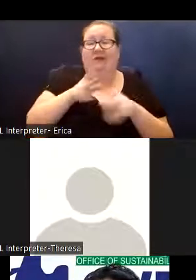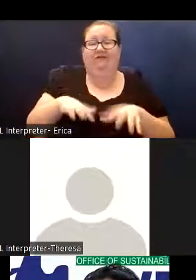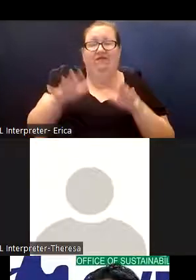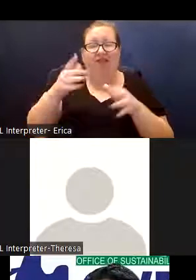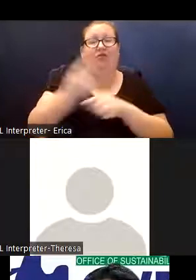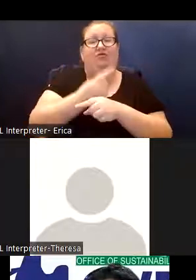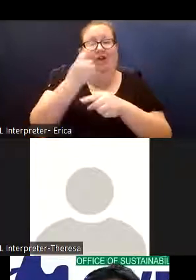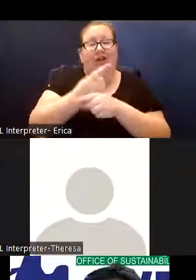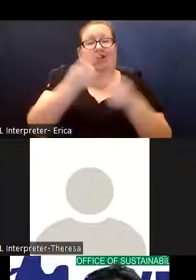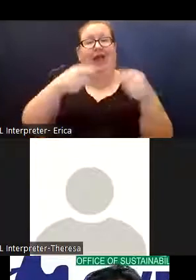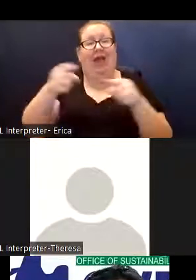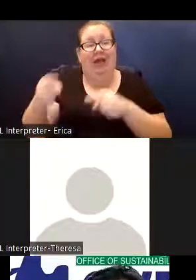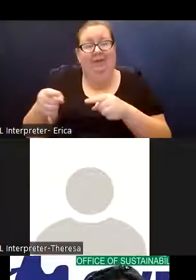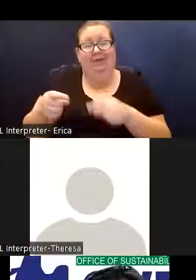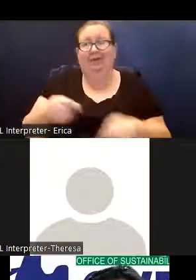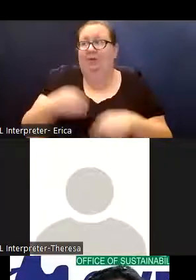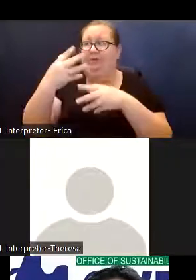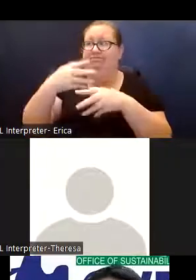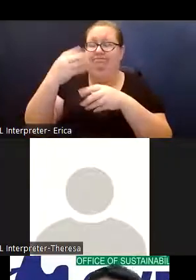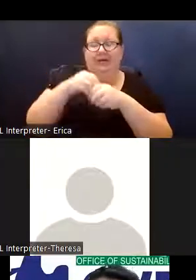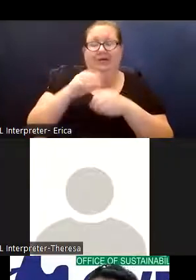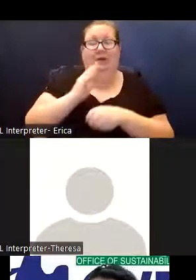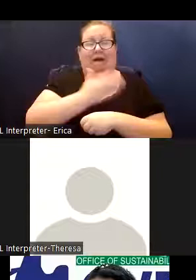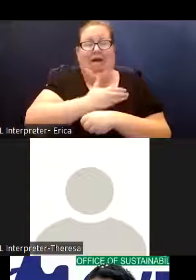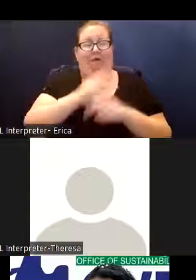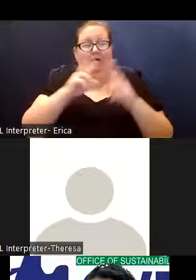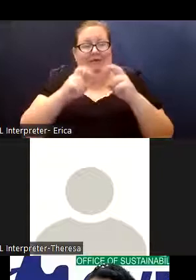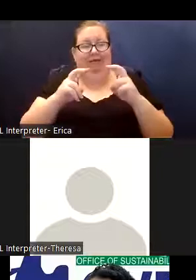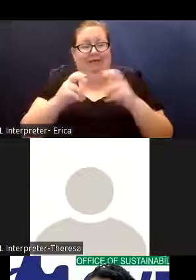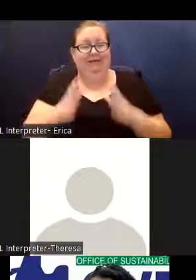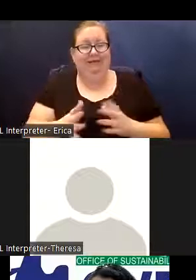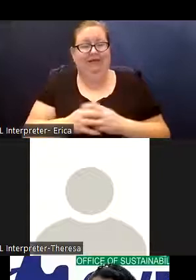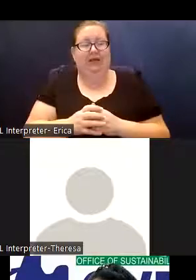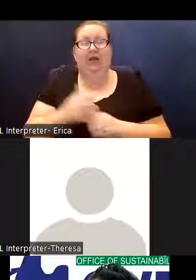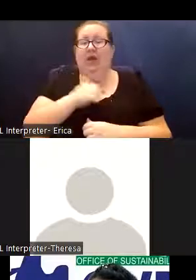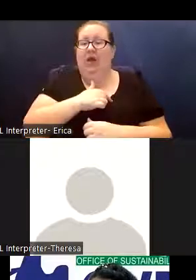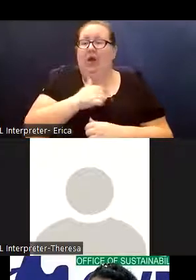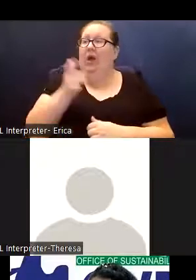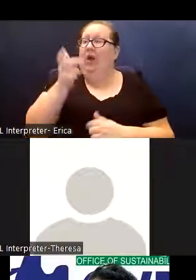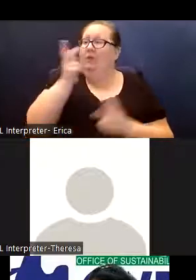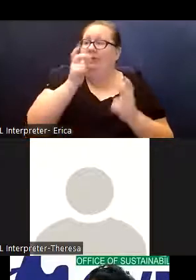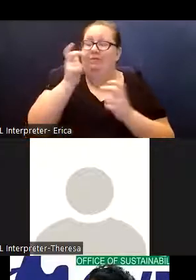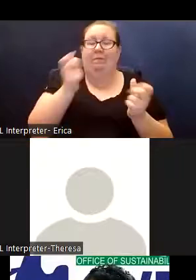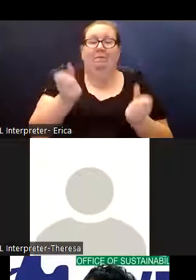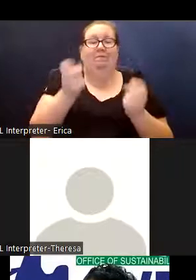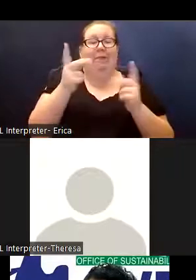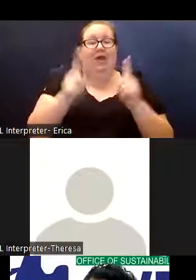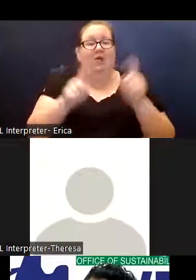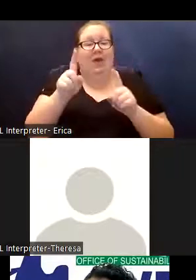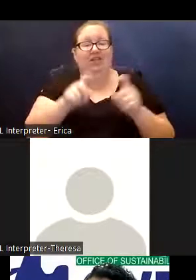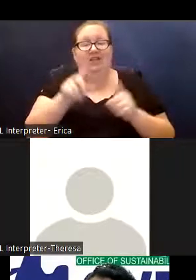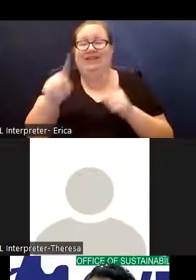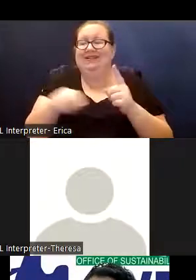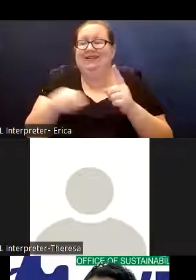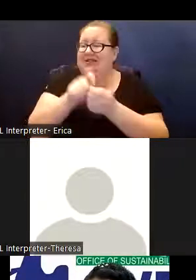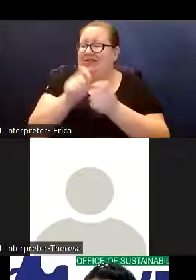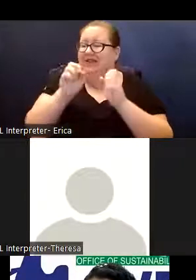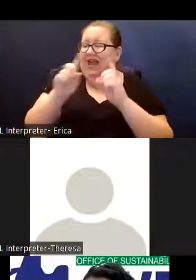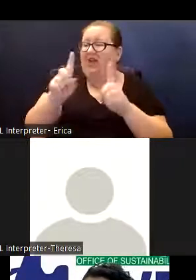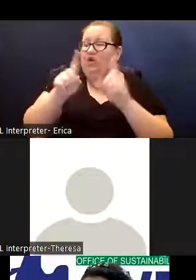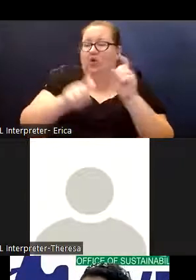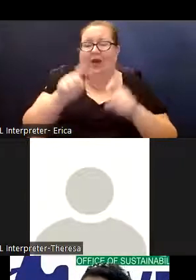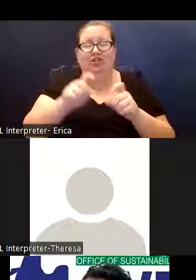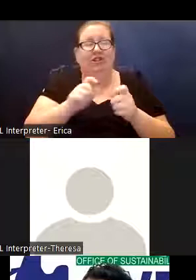bubble that up into our analysis. We heard a lot of questions, specific educational questions about what can I